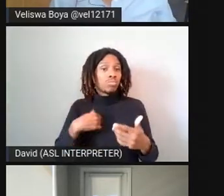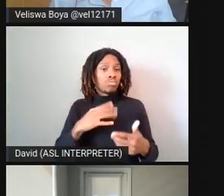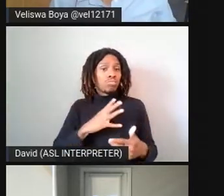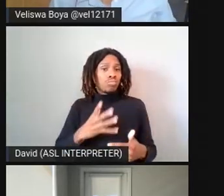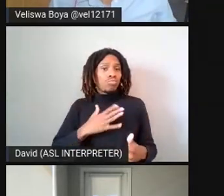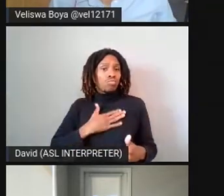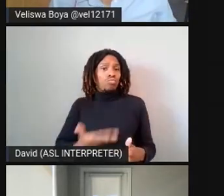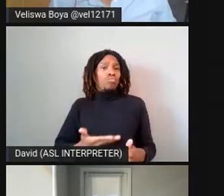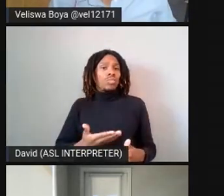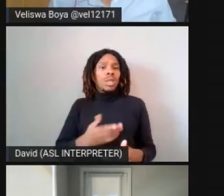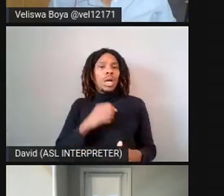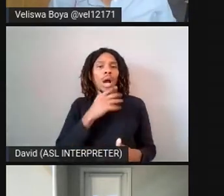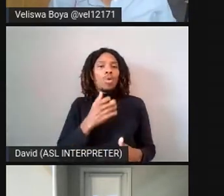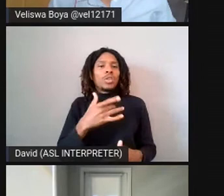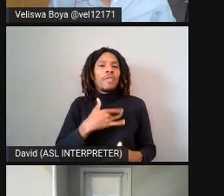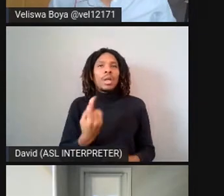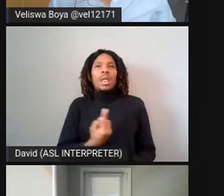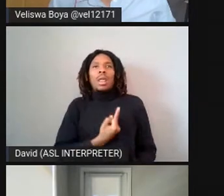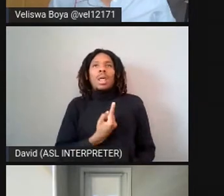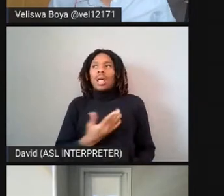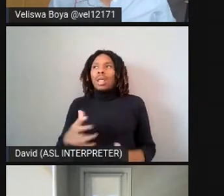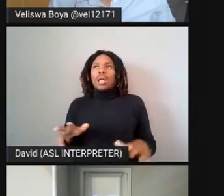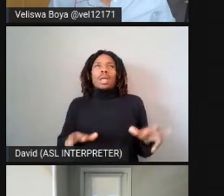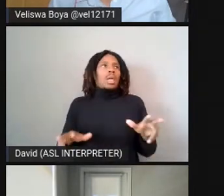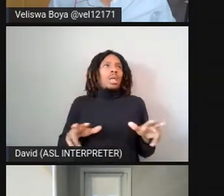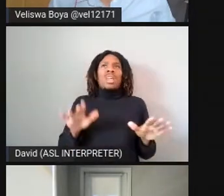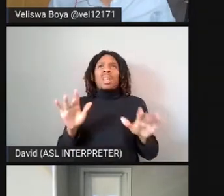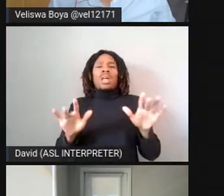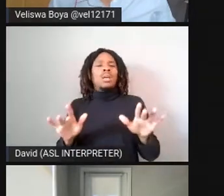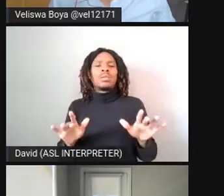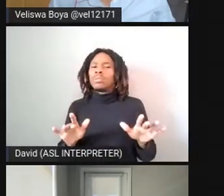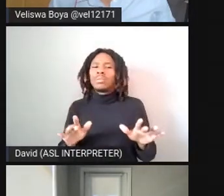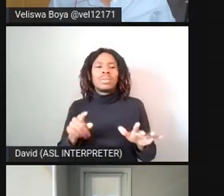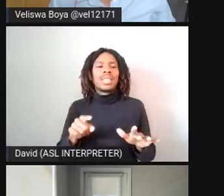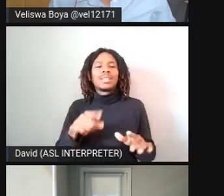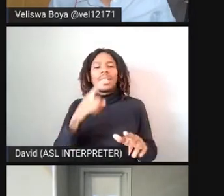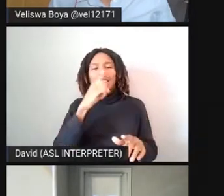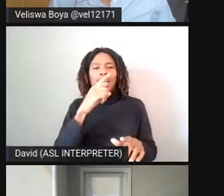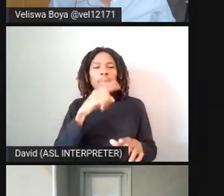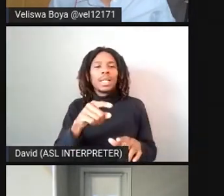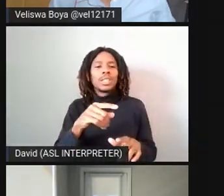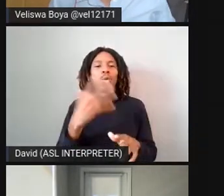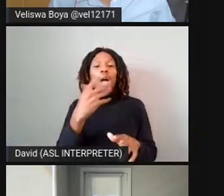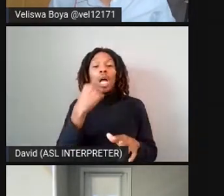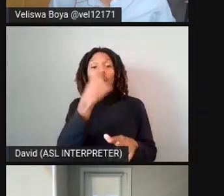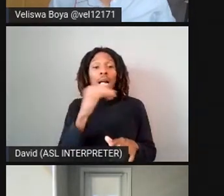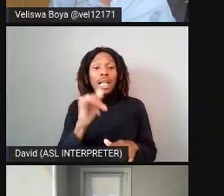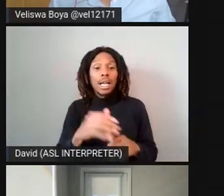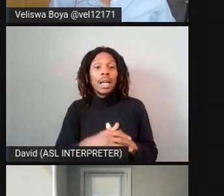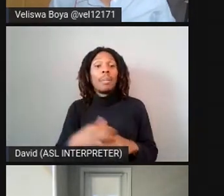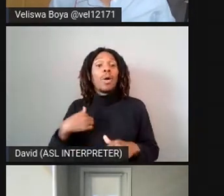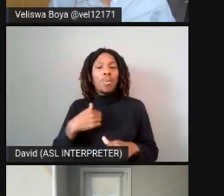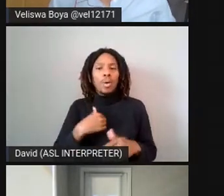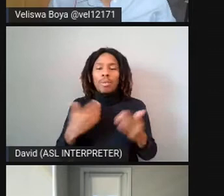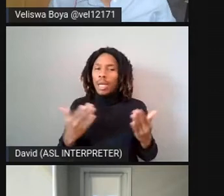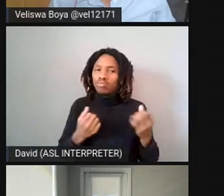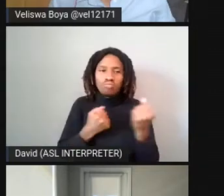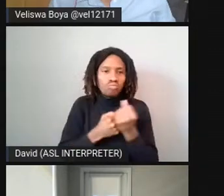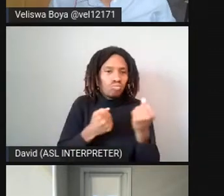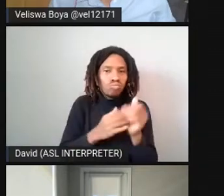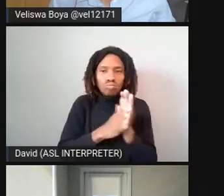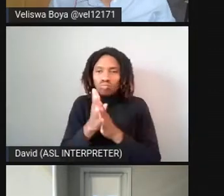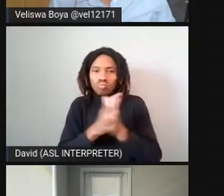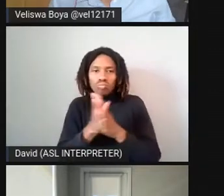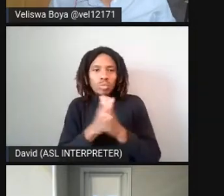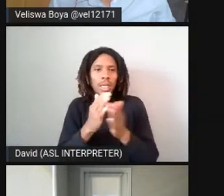don't feel that you are alone in this process at all. This is just a simulation of how it looks, but we are here to support you to be